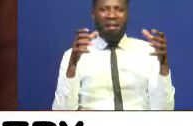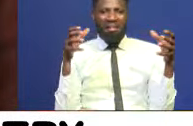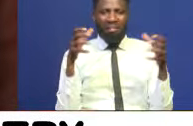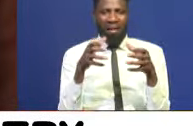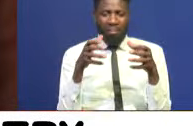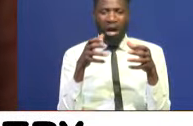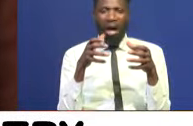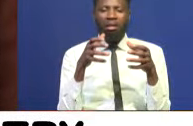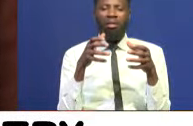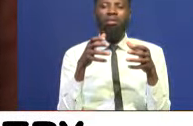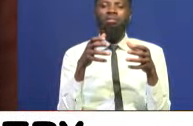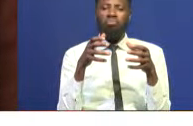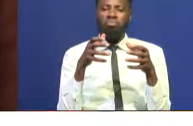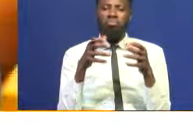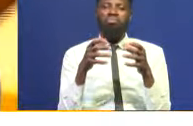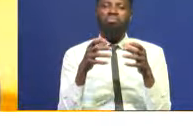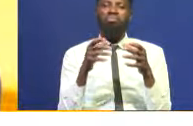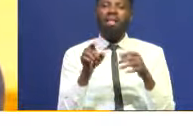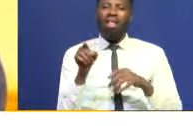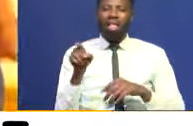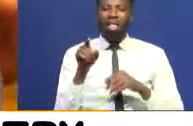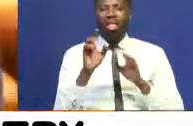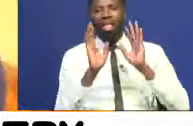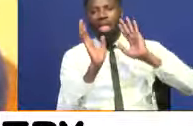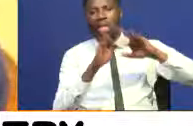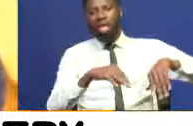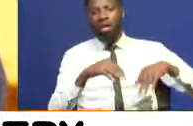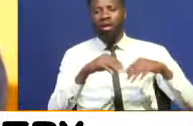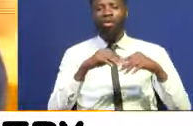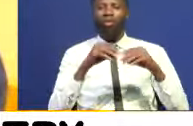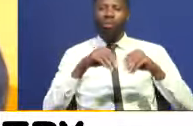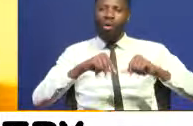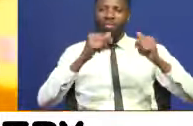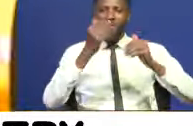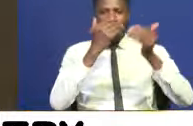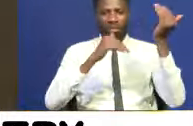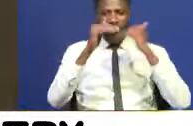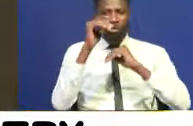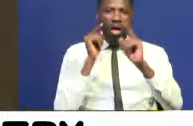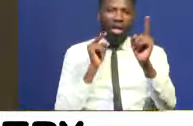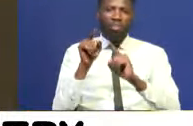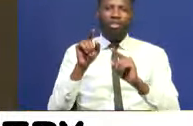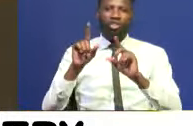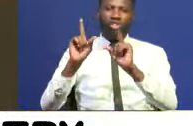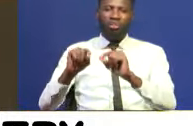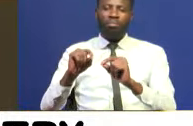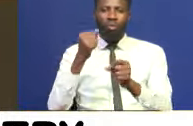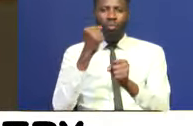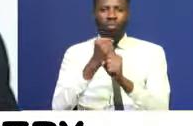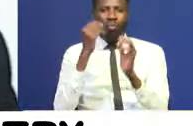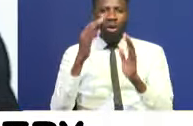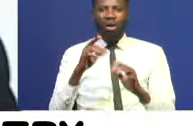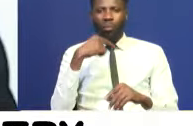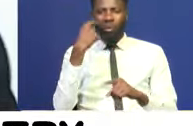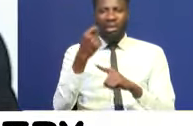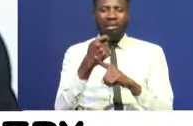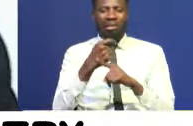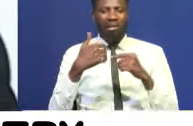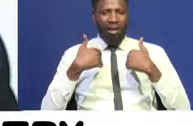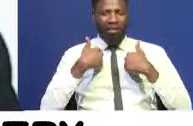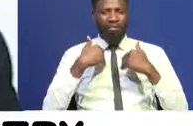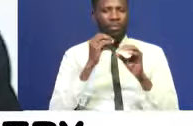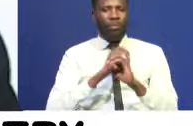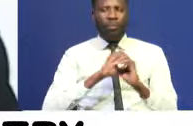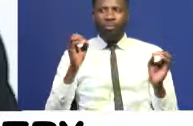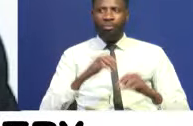qualified professionals in favor of cheap, untrained and unlicensed workers. We want to champion the rights of the specialist